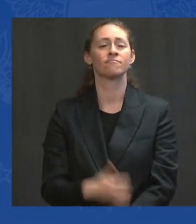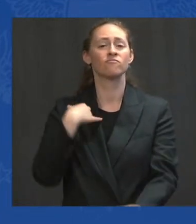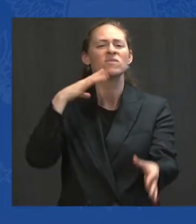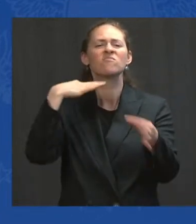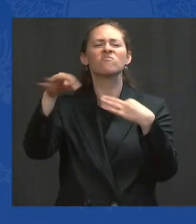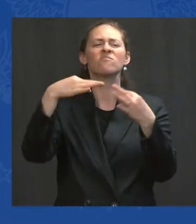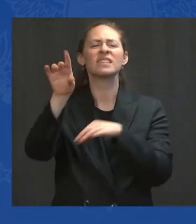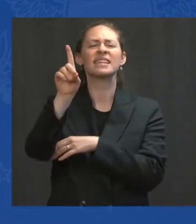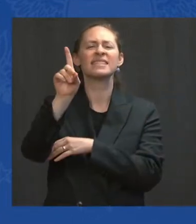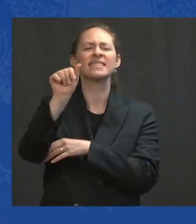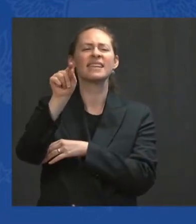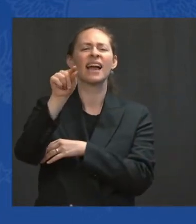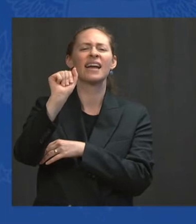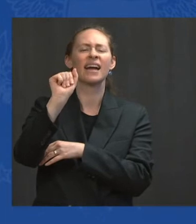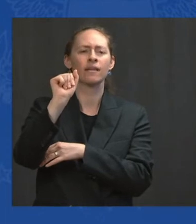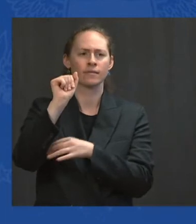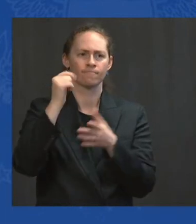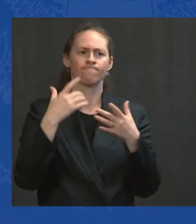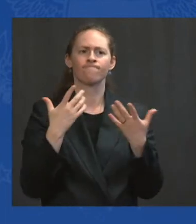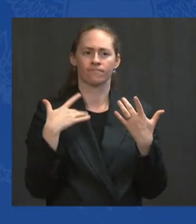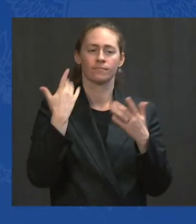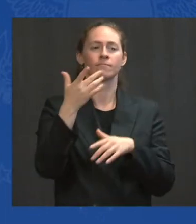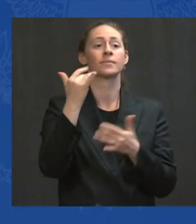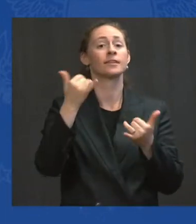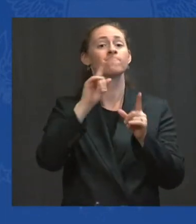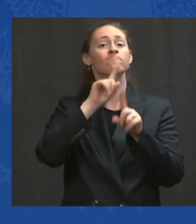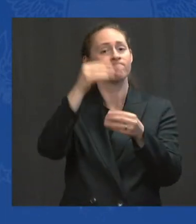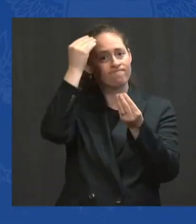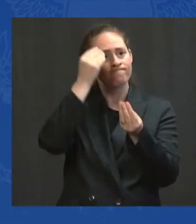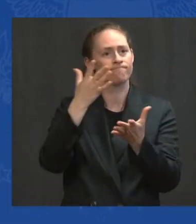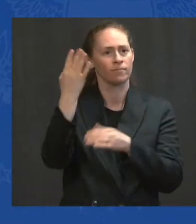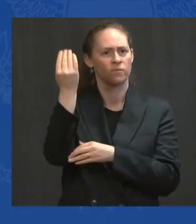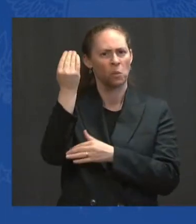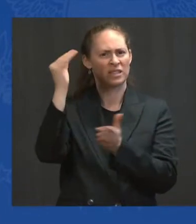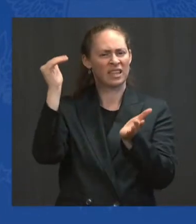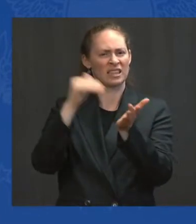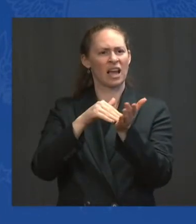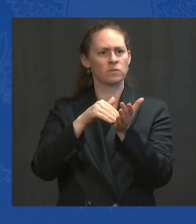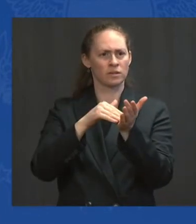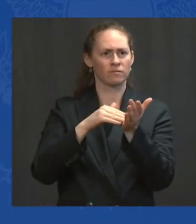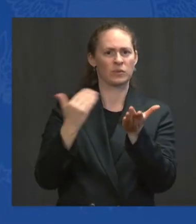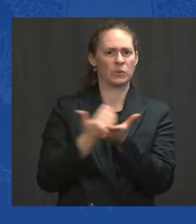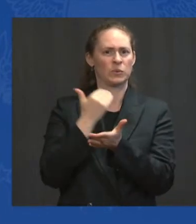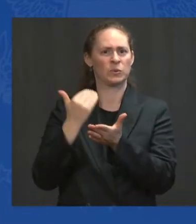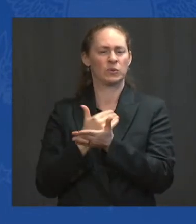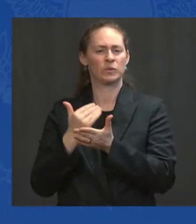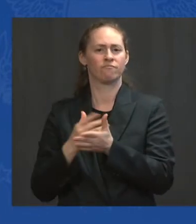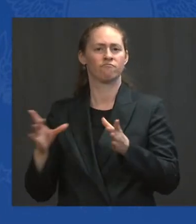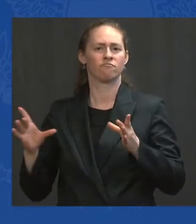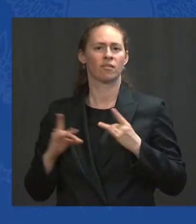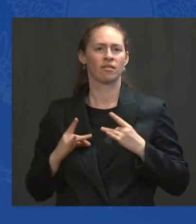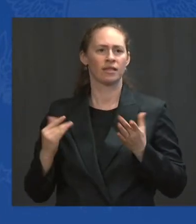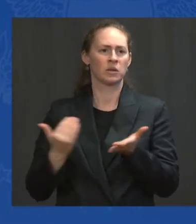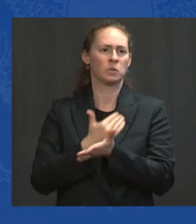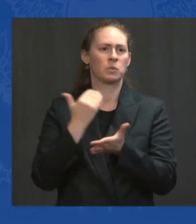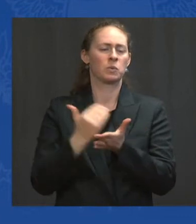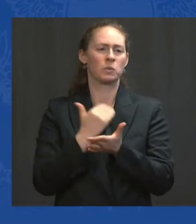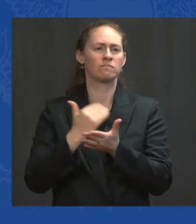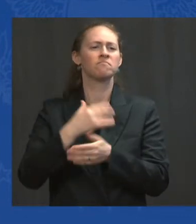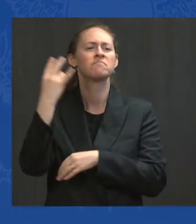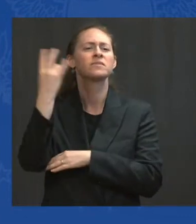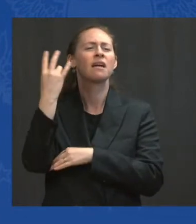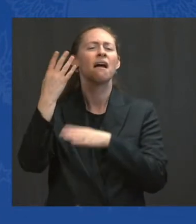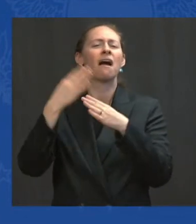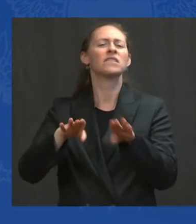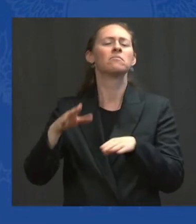reported a little over 14,000 new cases of COVID-19. Our 7-day average is about 13,900